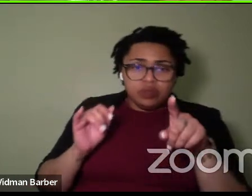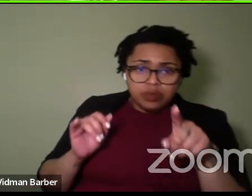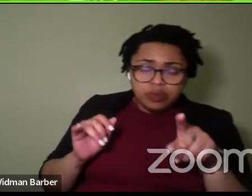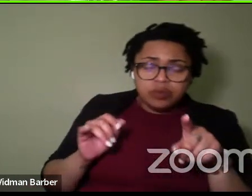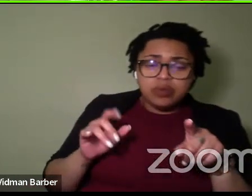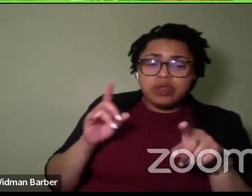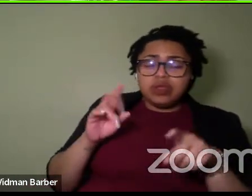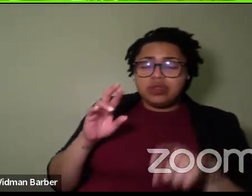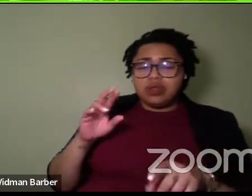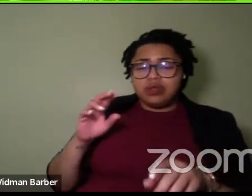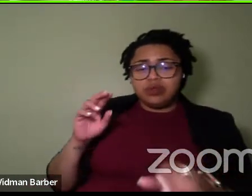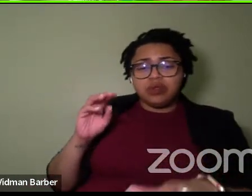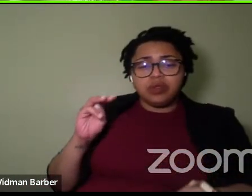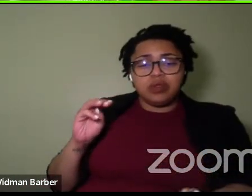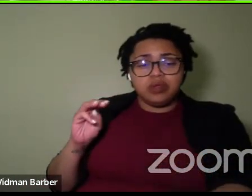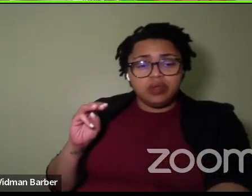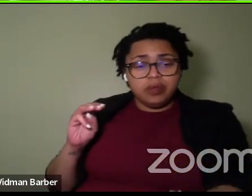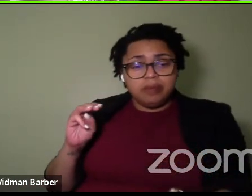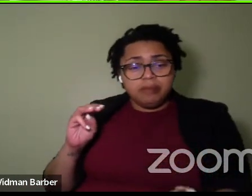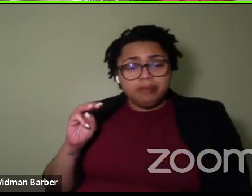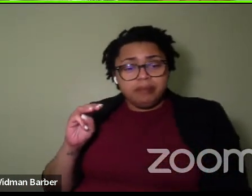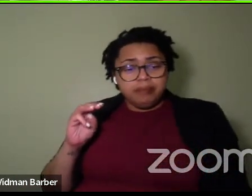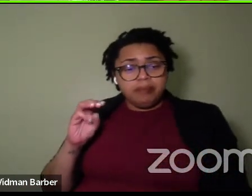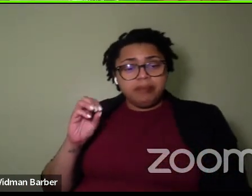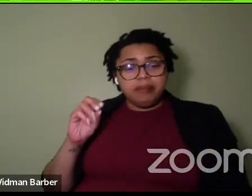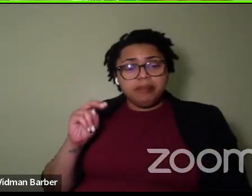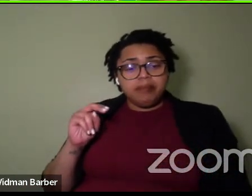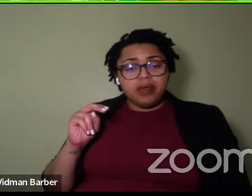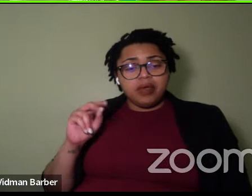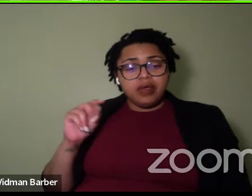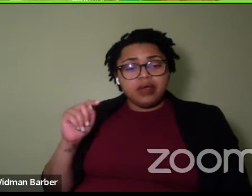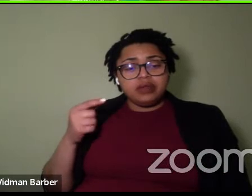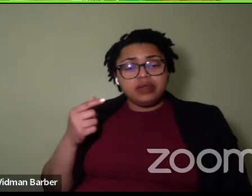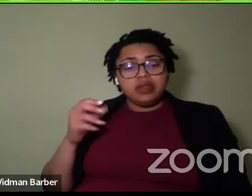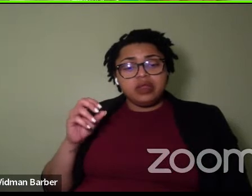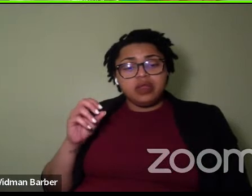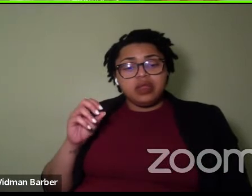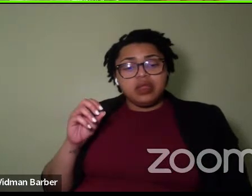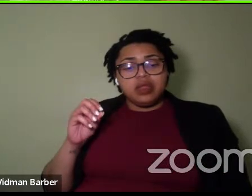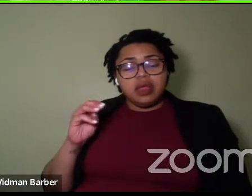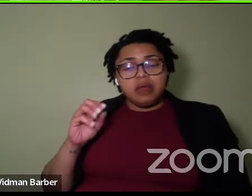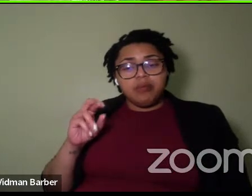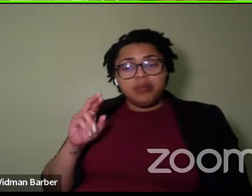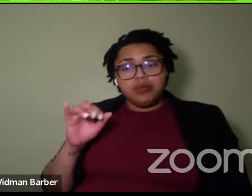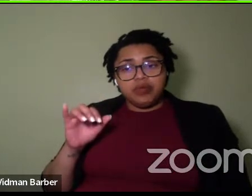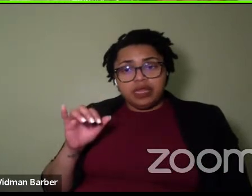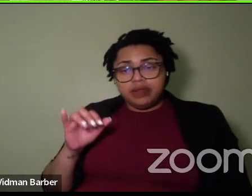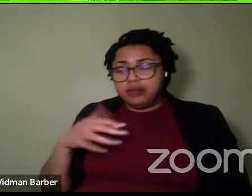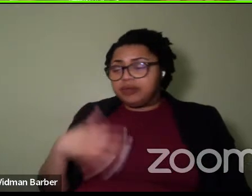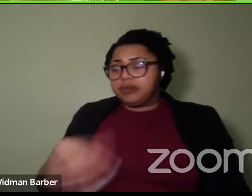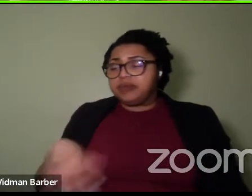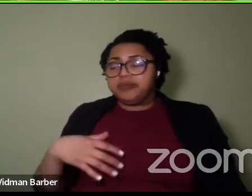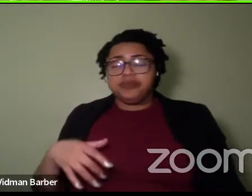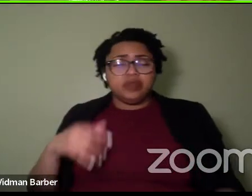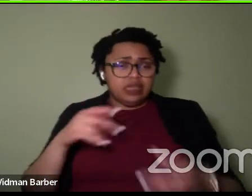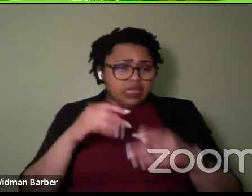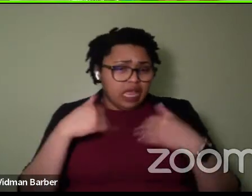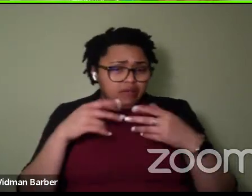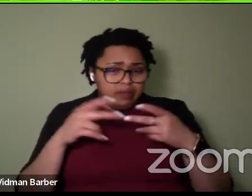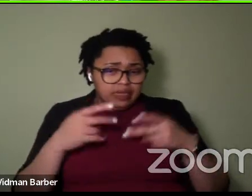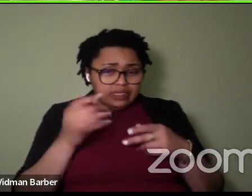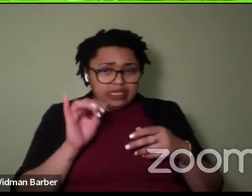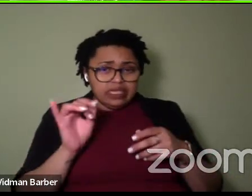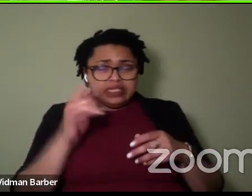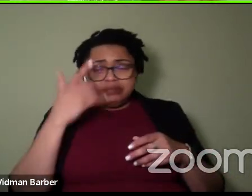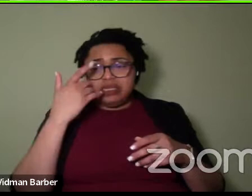to have this space and have this conversation, especially when Black and Indigenous solidarity is something that, has been